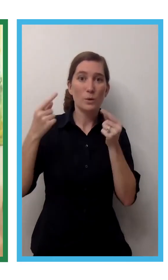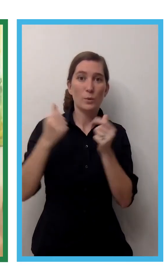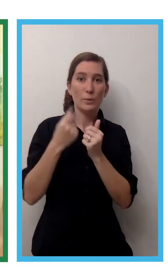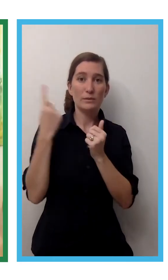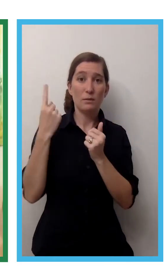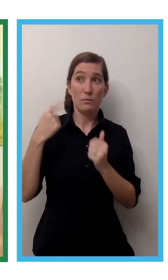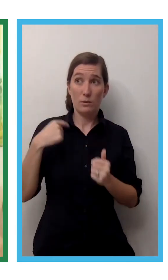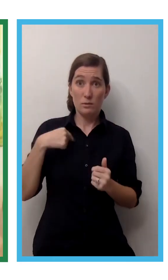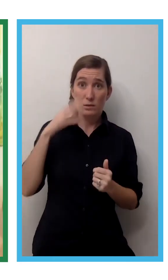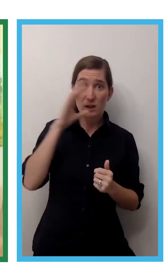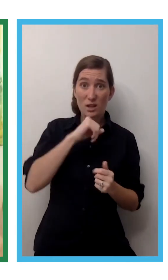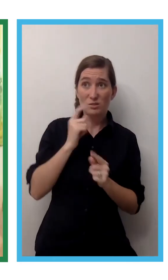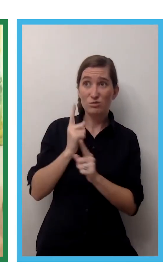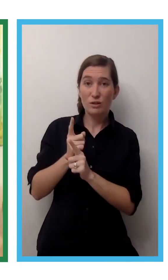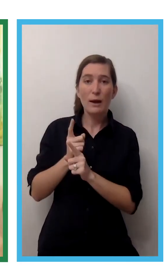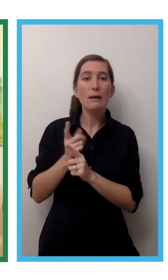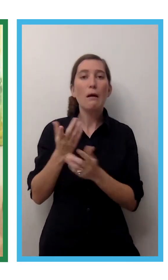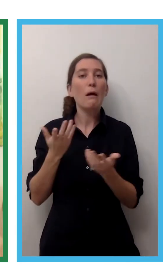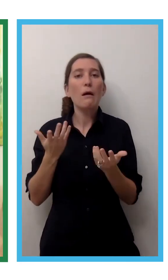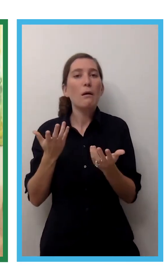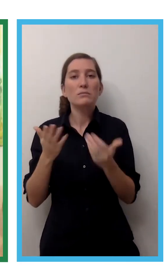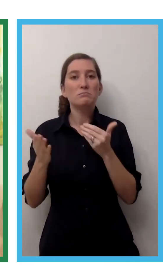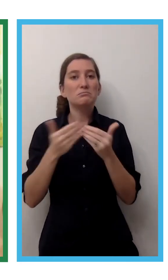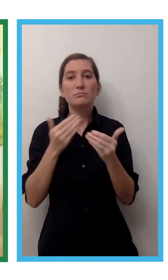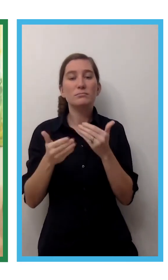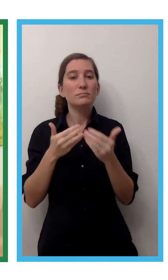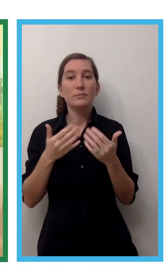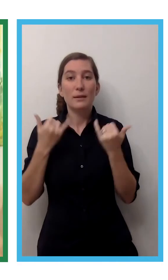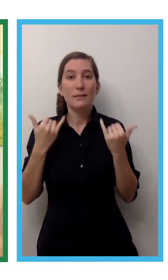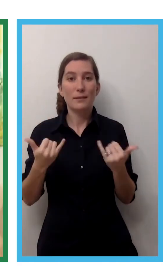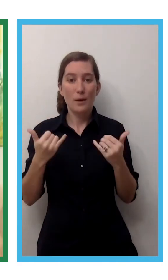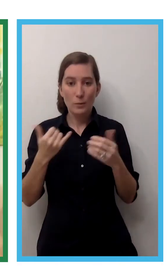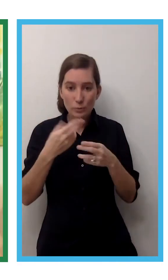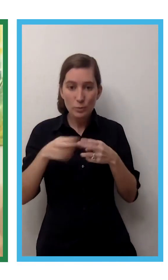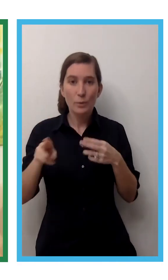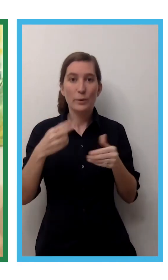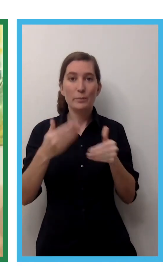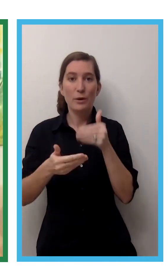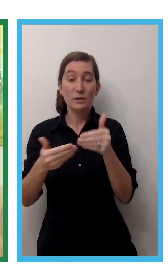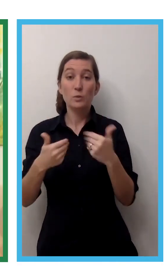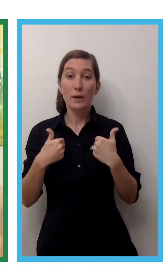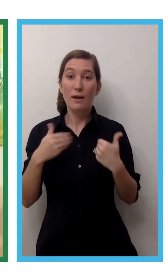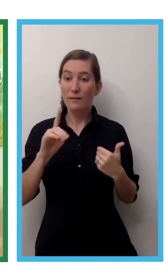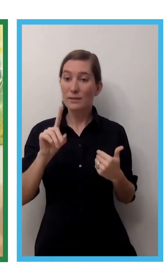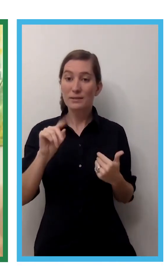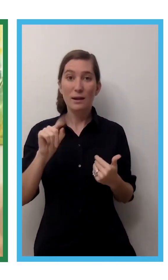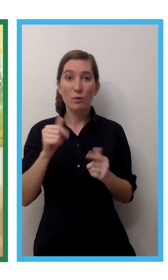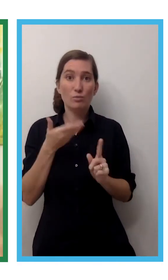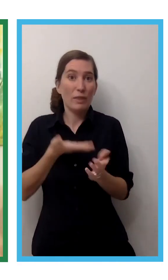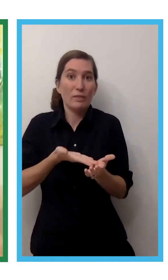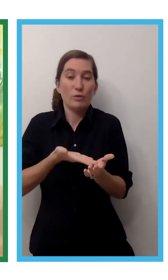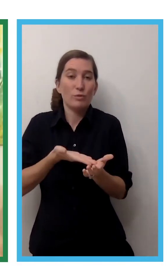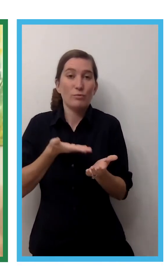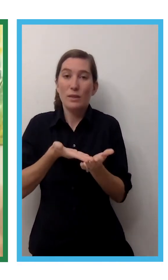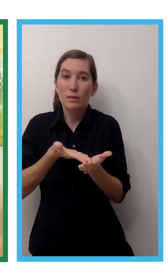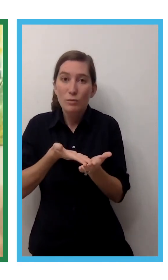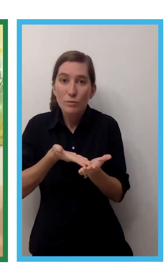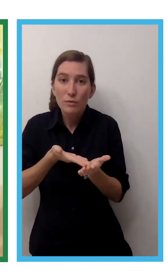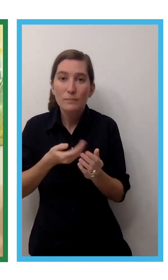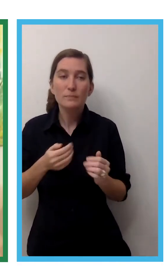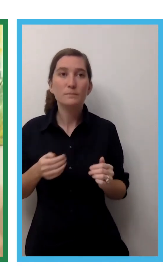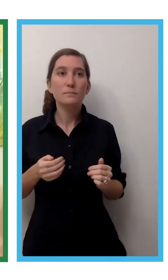it. People are now looking. I did a session about a month ago for a company on how do you evaluate